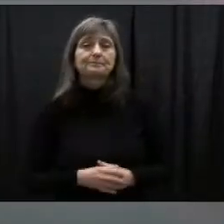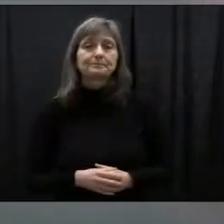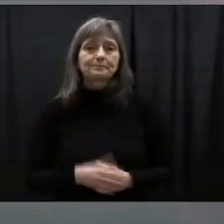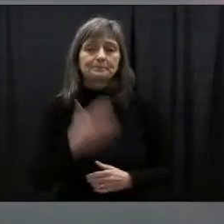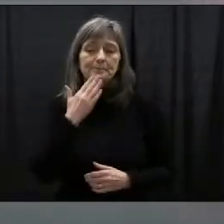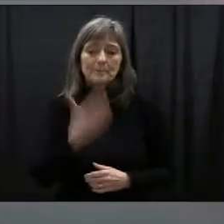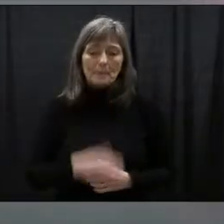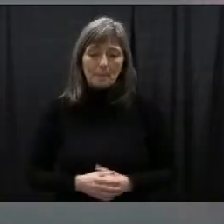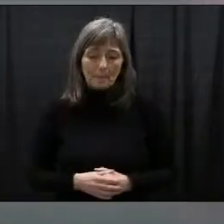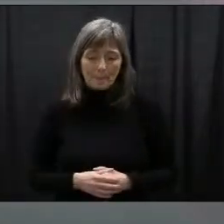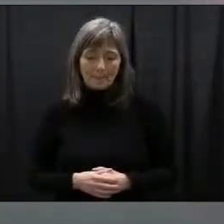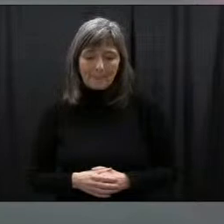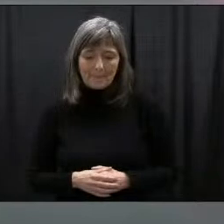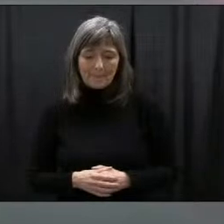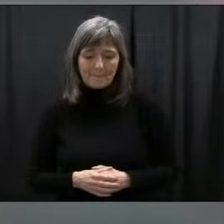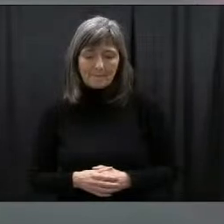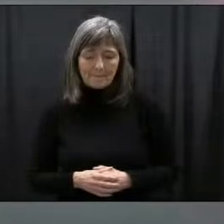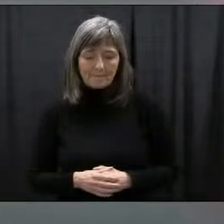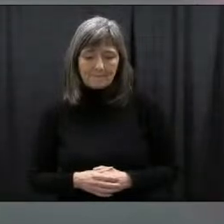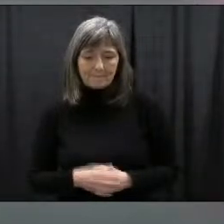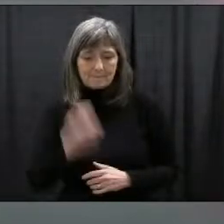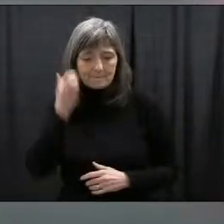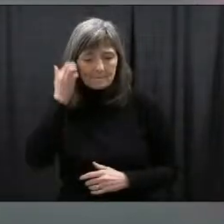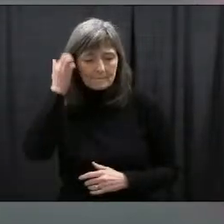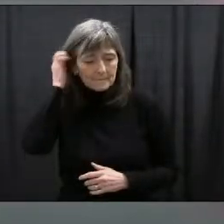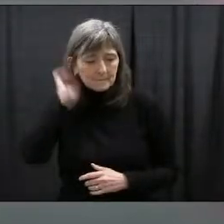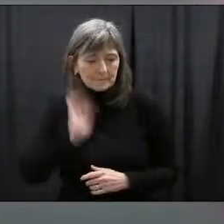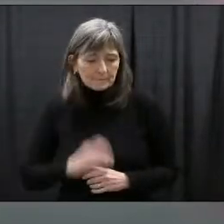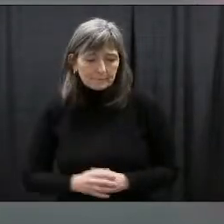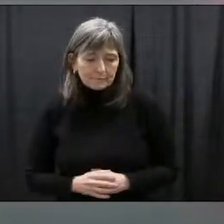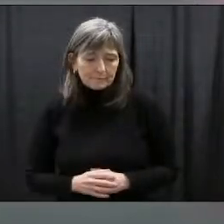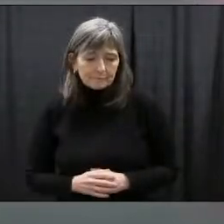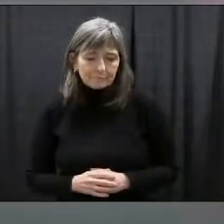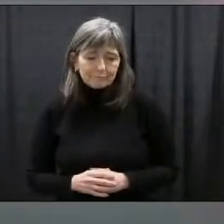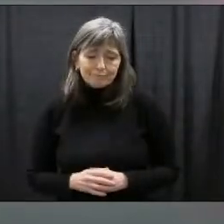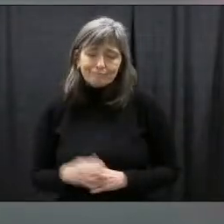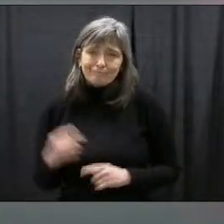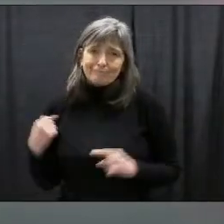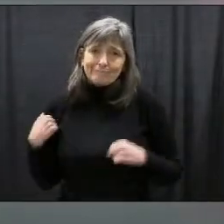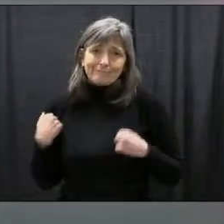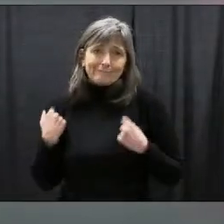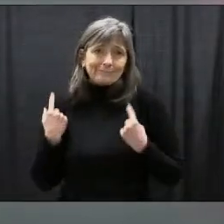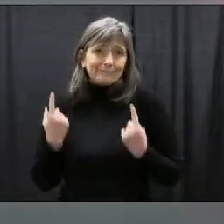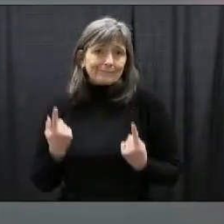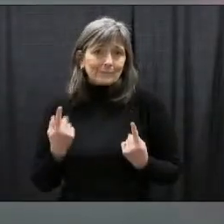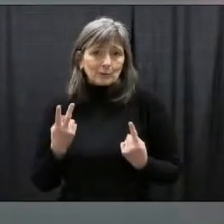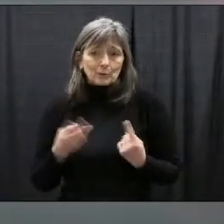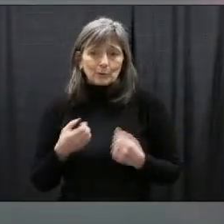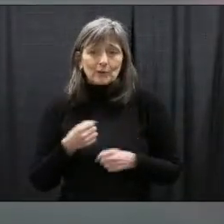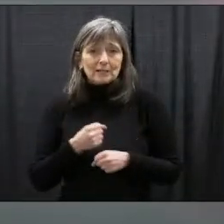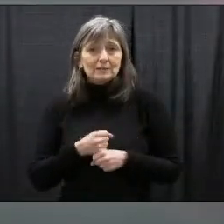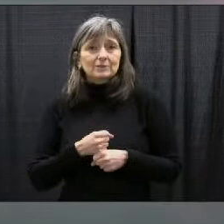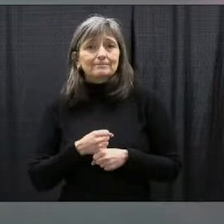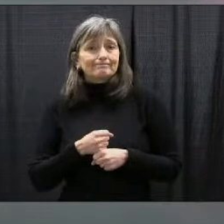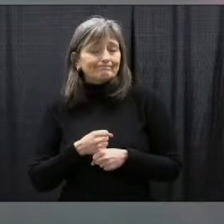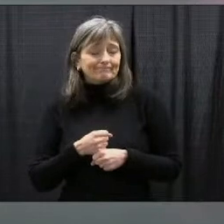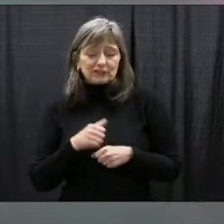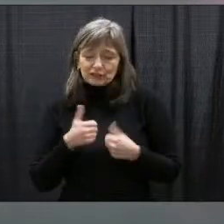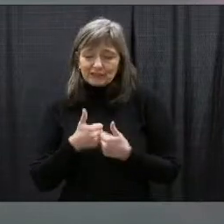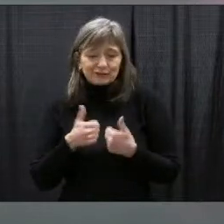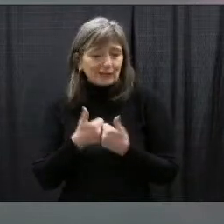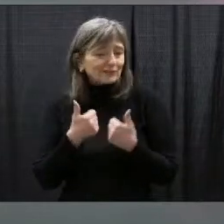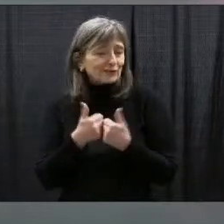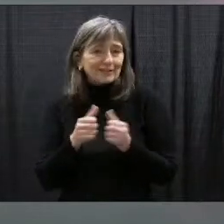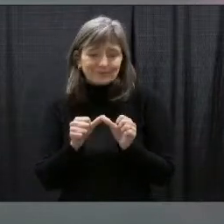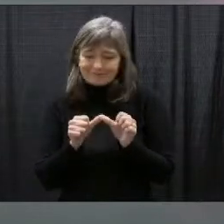Thank you very much, Premier. The challenge of the last 2 years has really been, the only constant has been